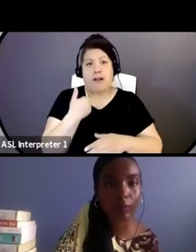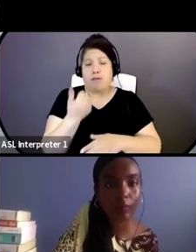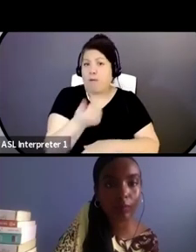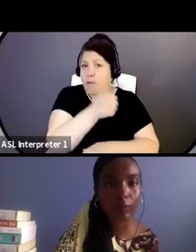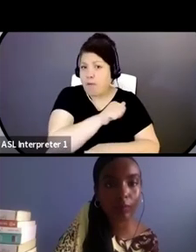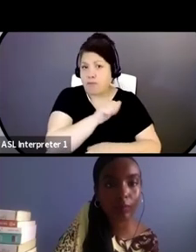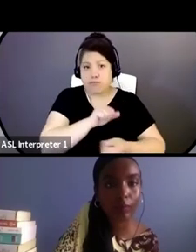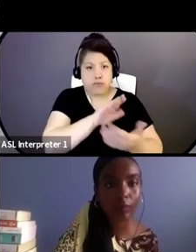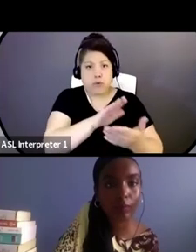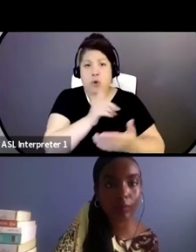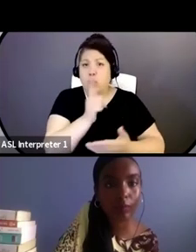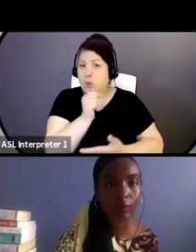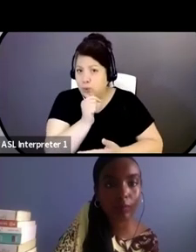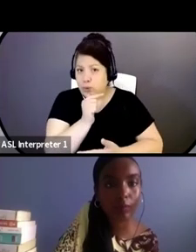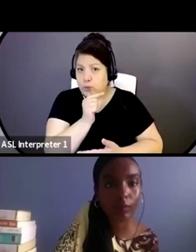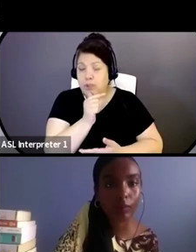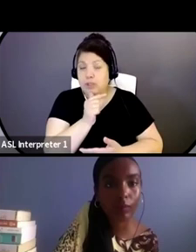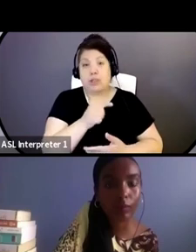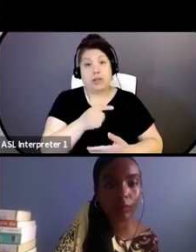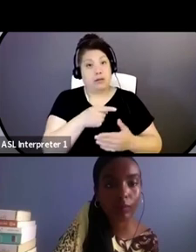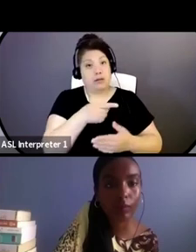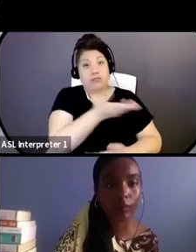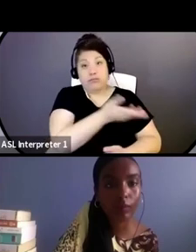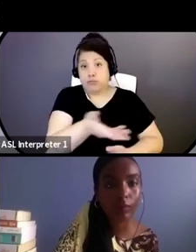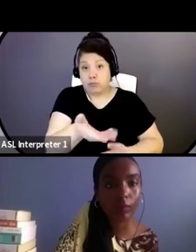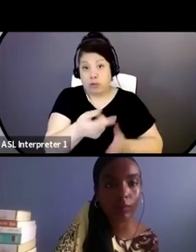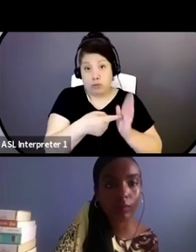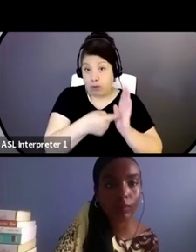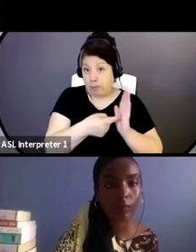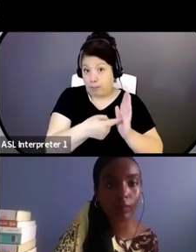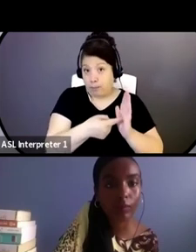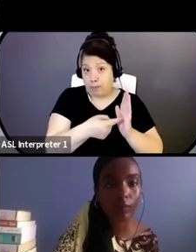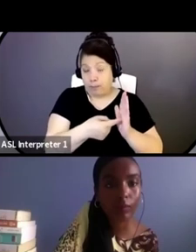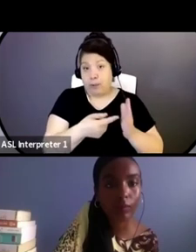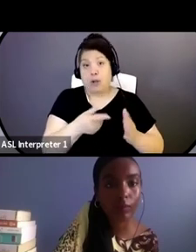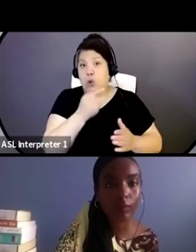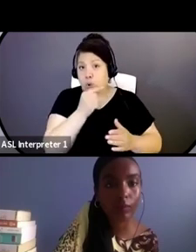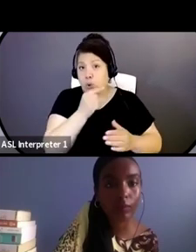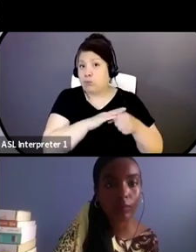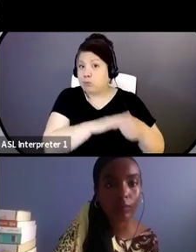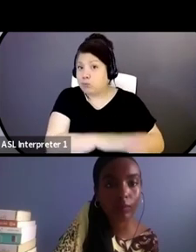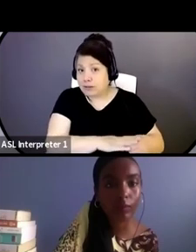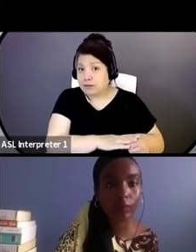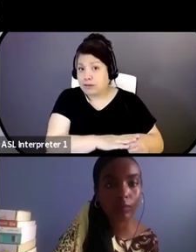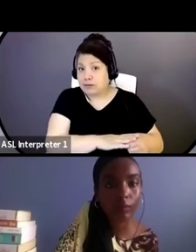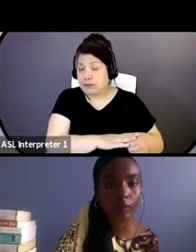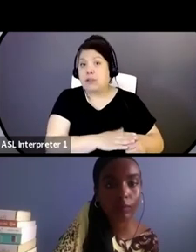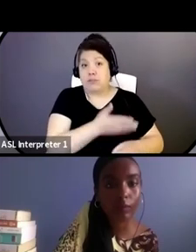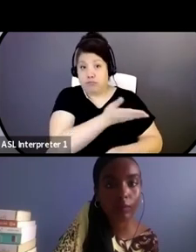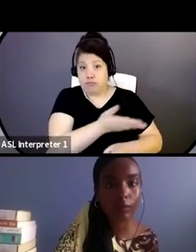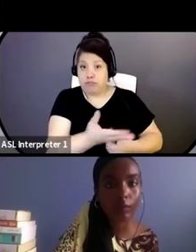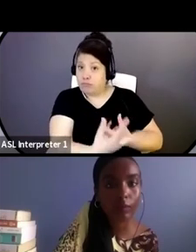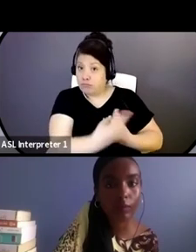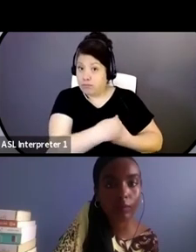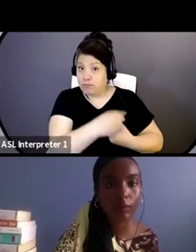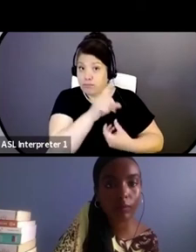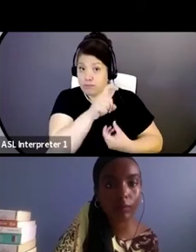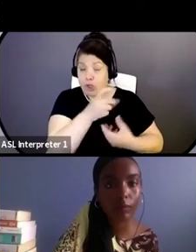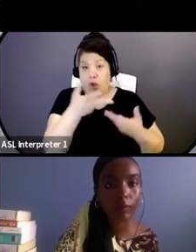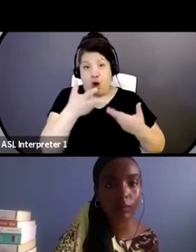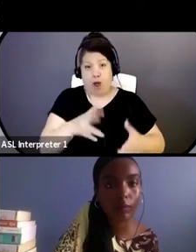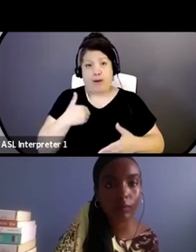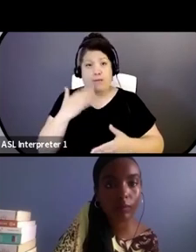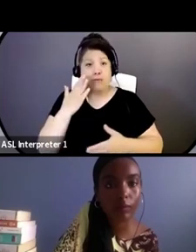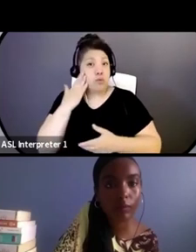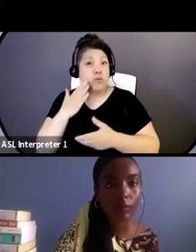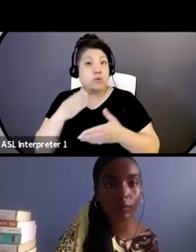for that, we need representation of those who have been oppressed by this already racist system, and have